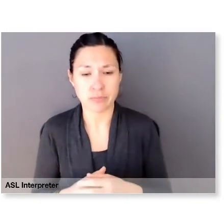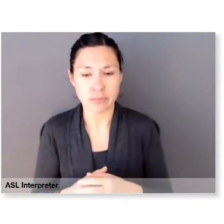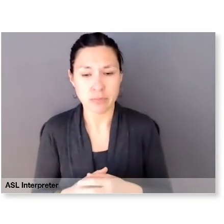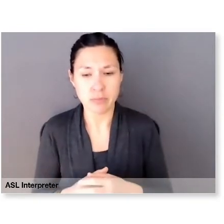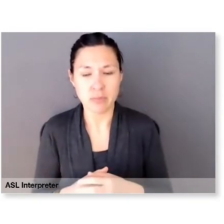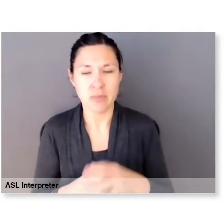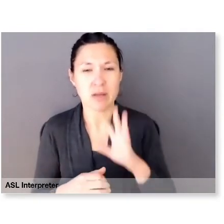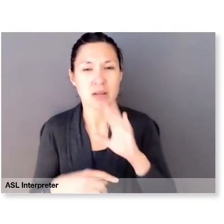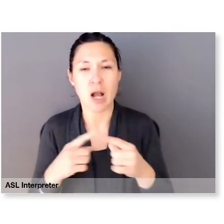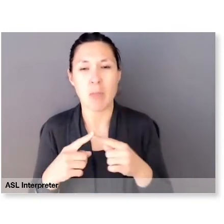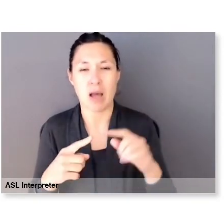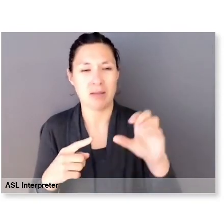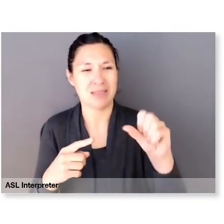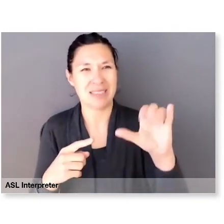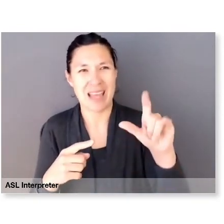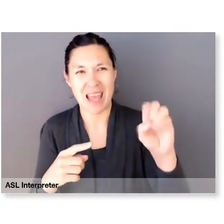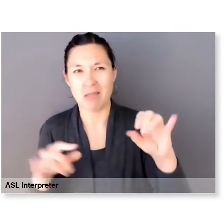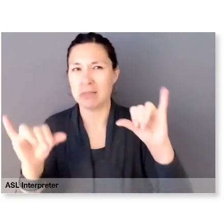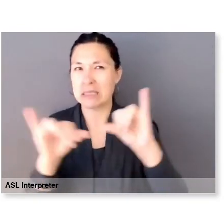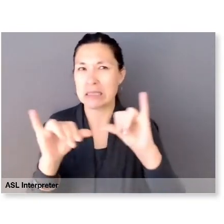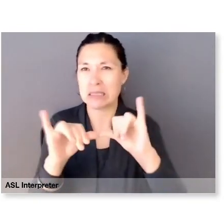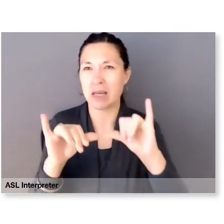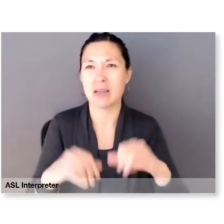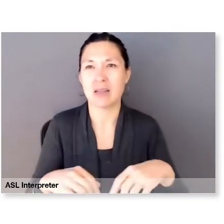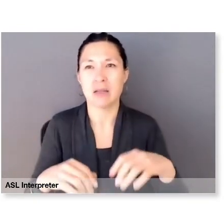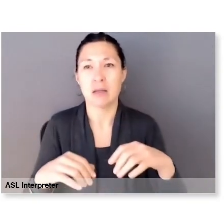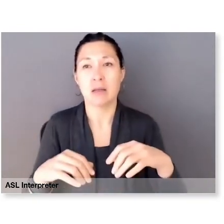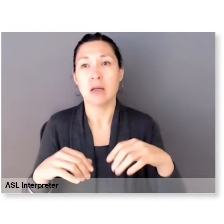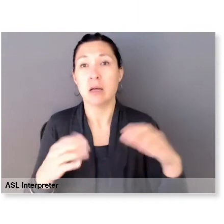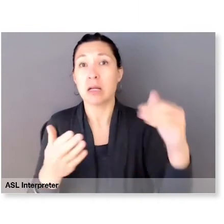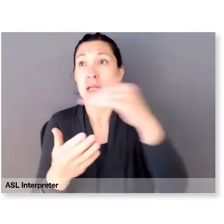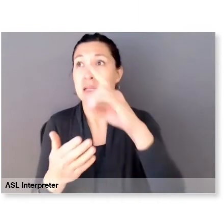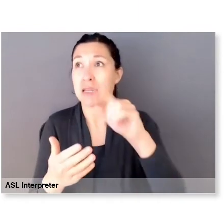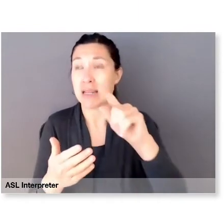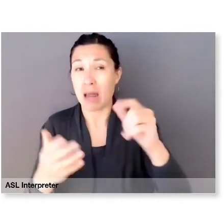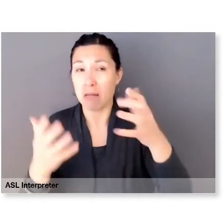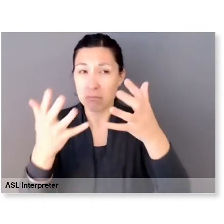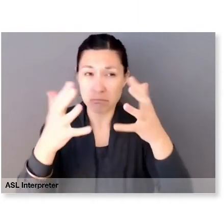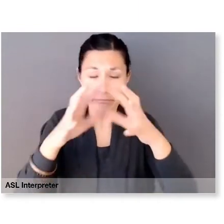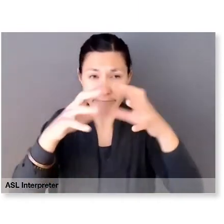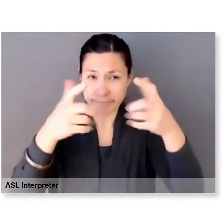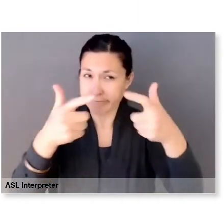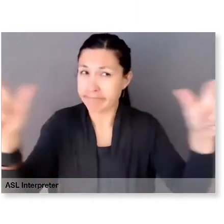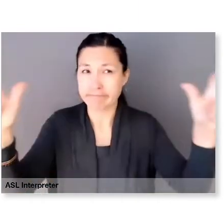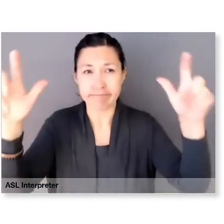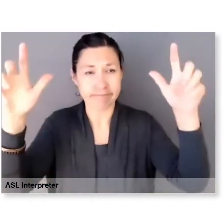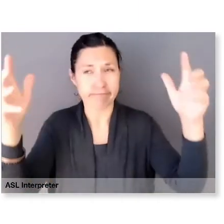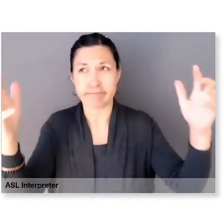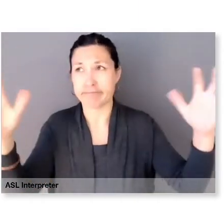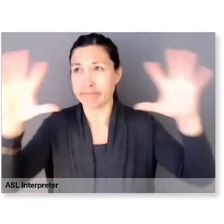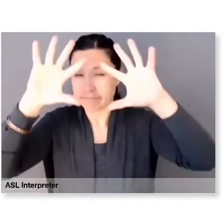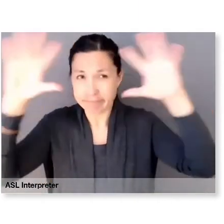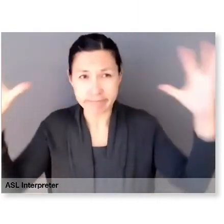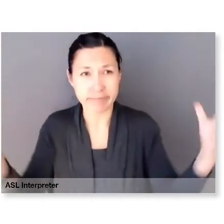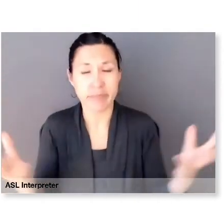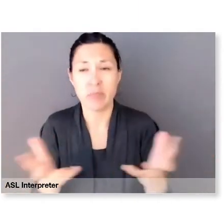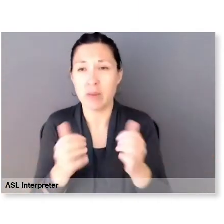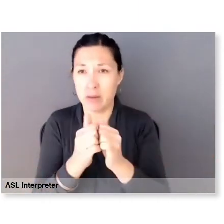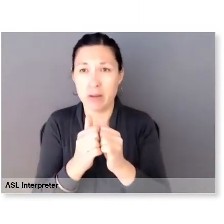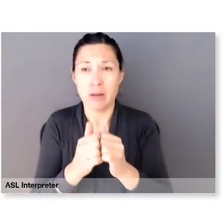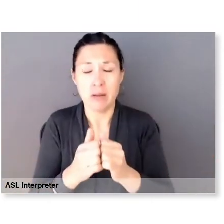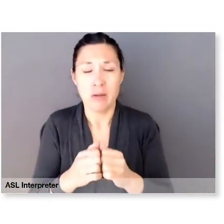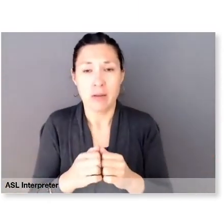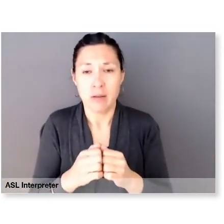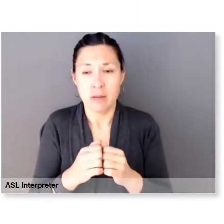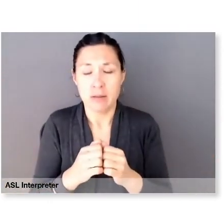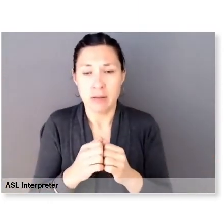there's collecting data about the aggregate nature of the problem, that we recognize there's a policy change that needs to be made. We have ample evidence for that. And then there's